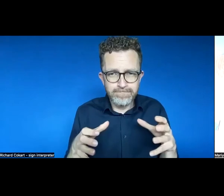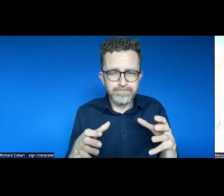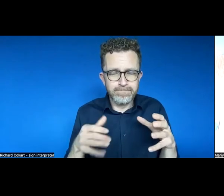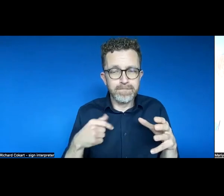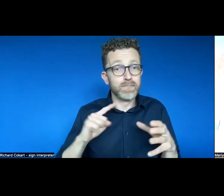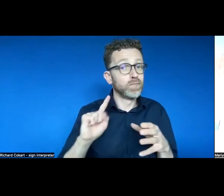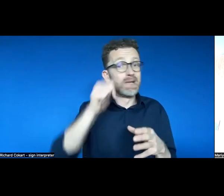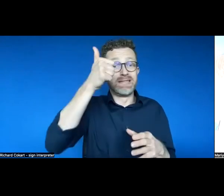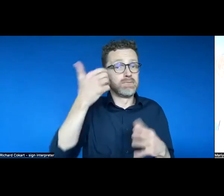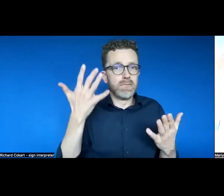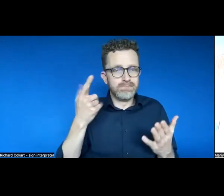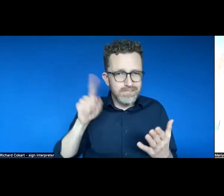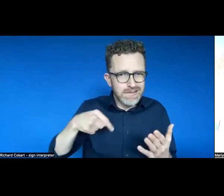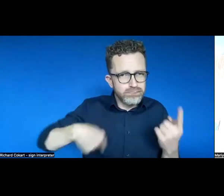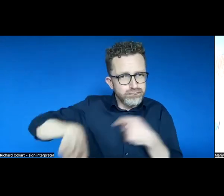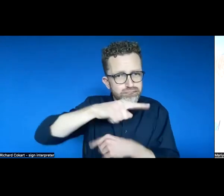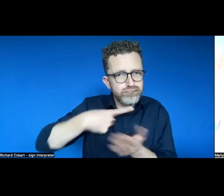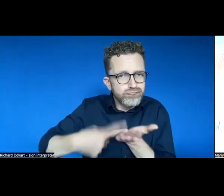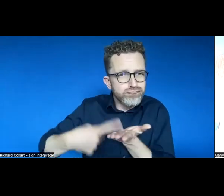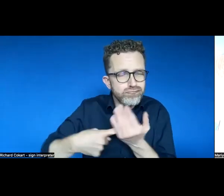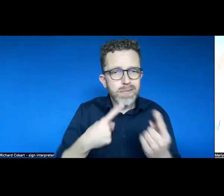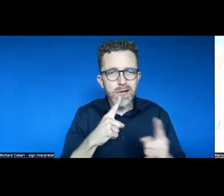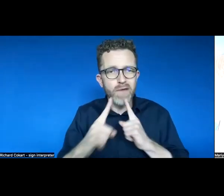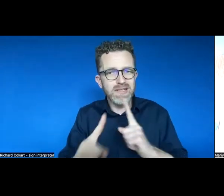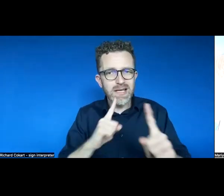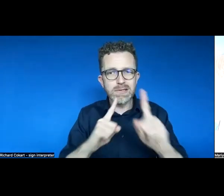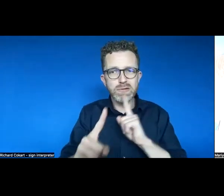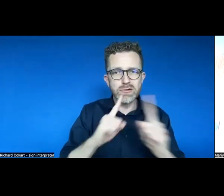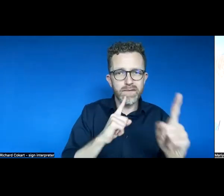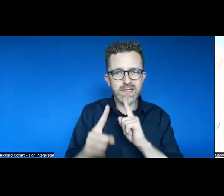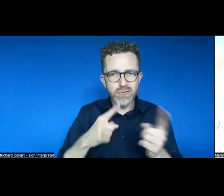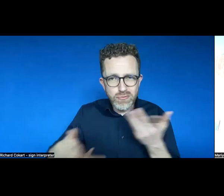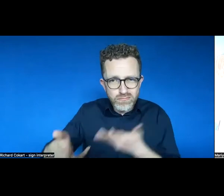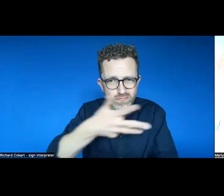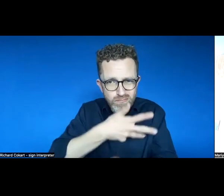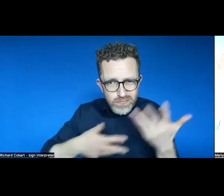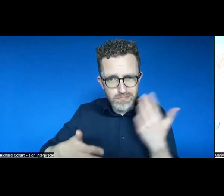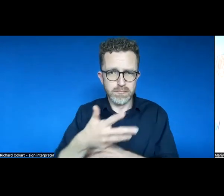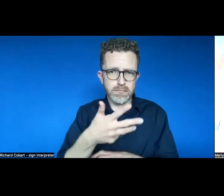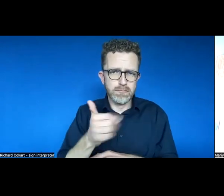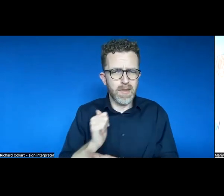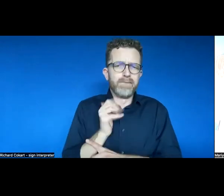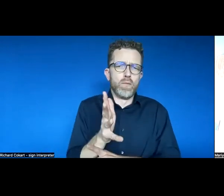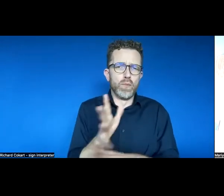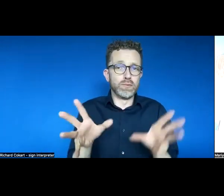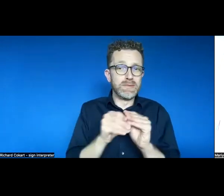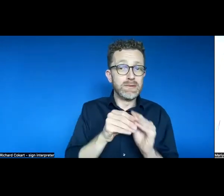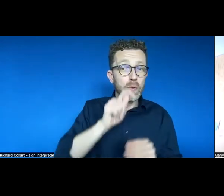state authorities. And I think that maybe it's a moment to describe a little bit the Ukrainian legislation according